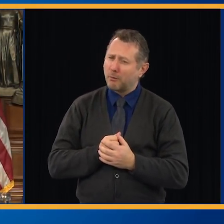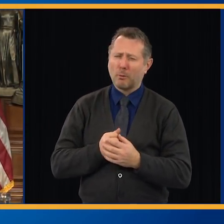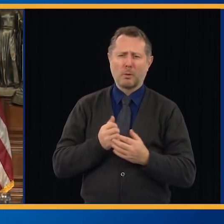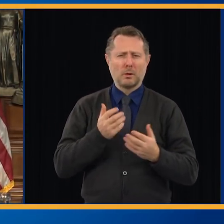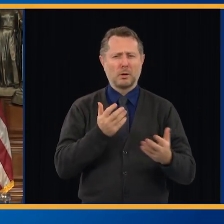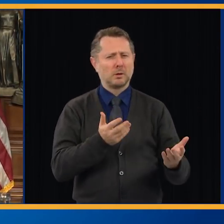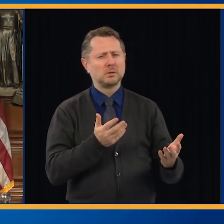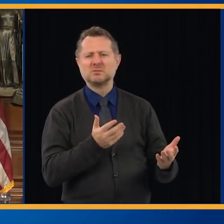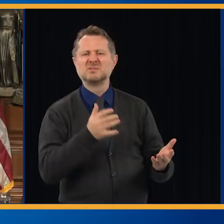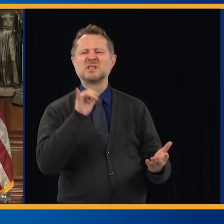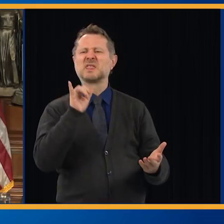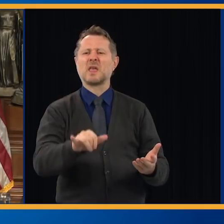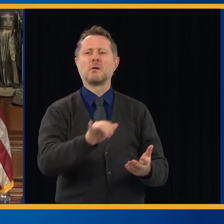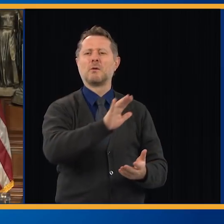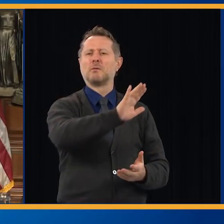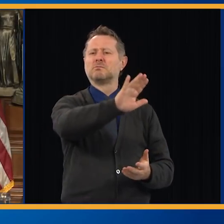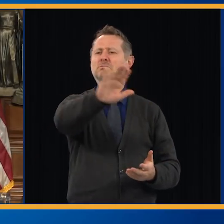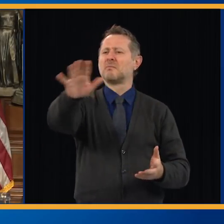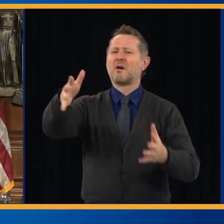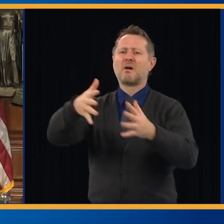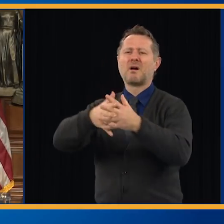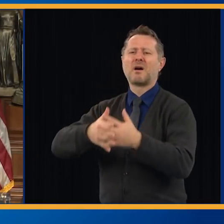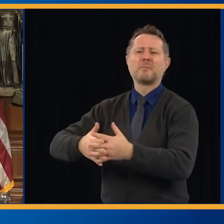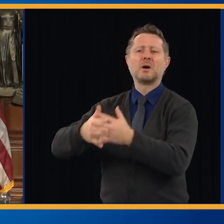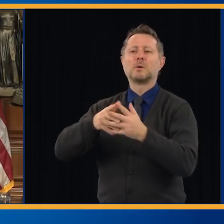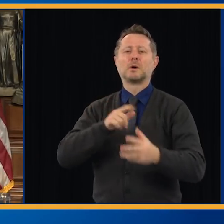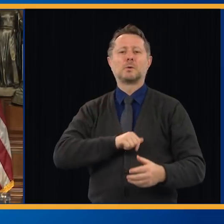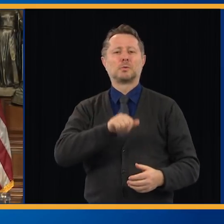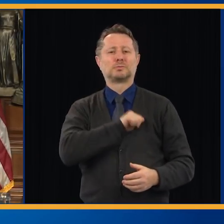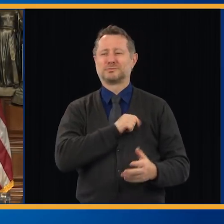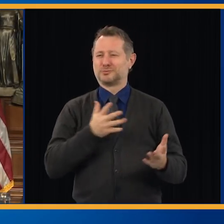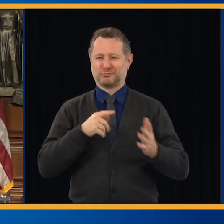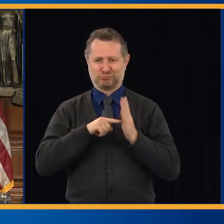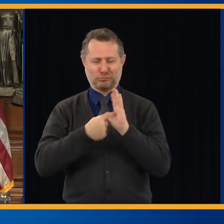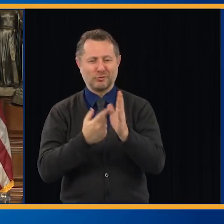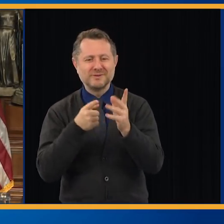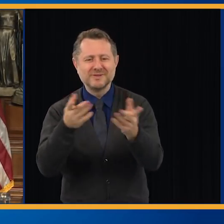people's way of saying we care and we want to help.